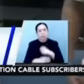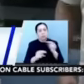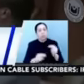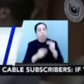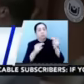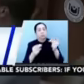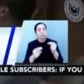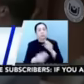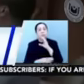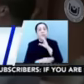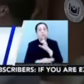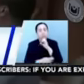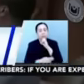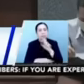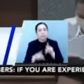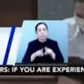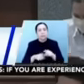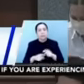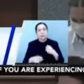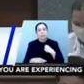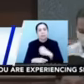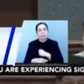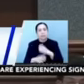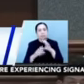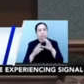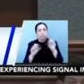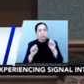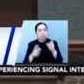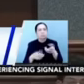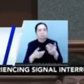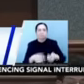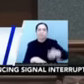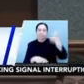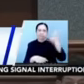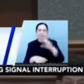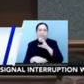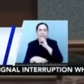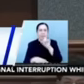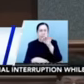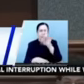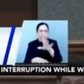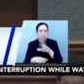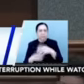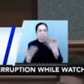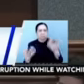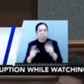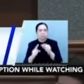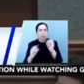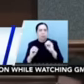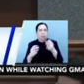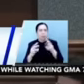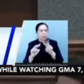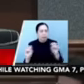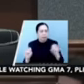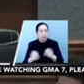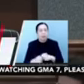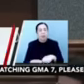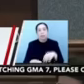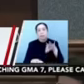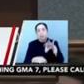Senate President. Walang ibang nominado, kaya idineklarang panalo si Escudero by acclamation. The election